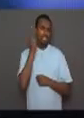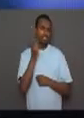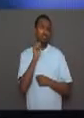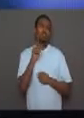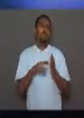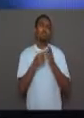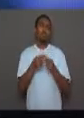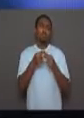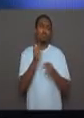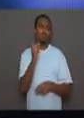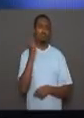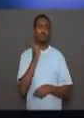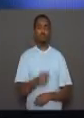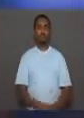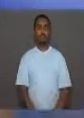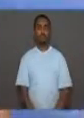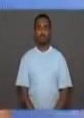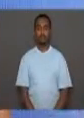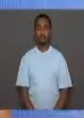understand what you were saying."